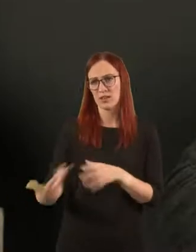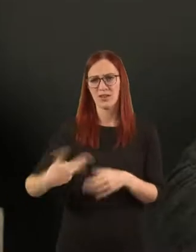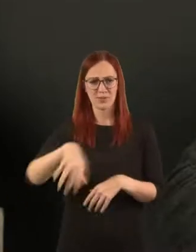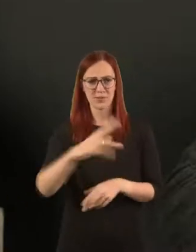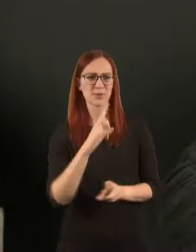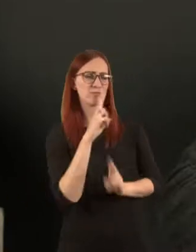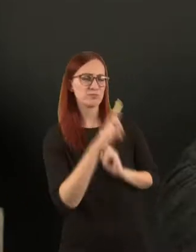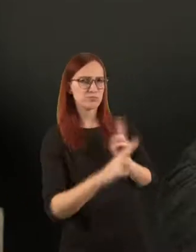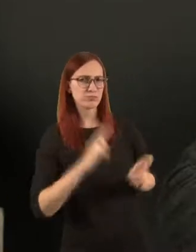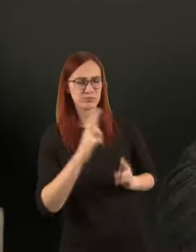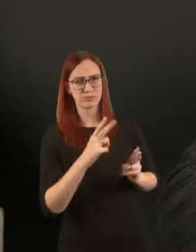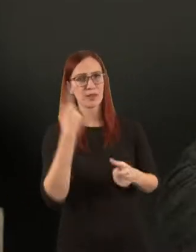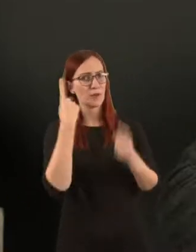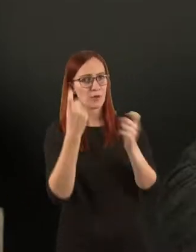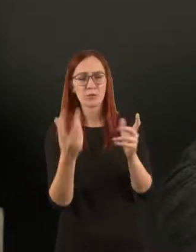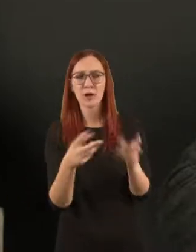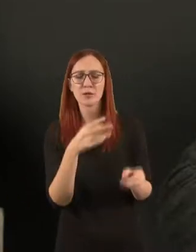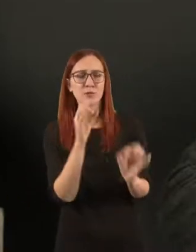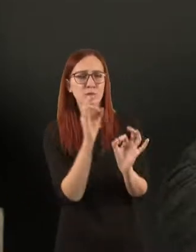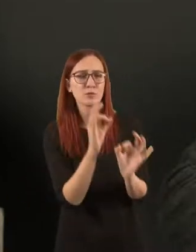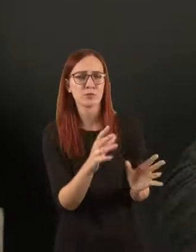advocate for